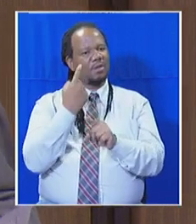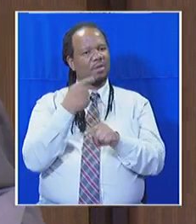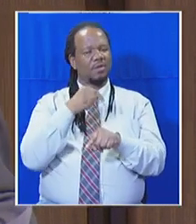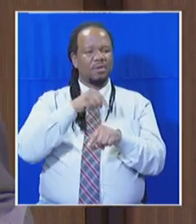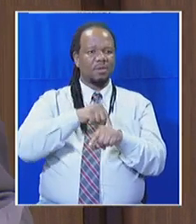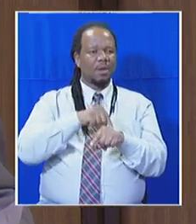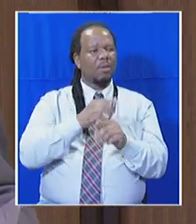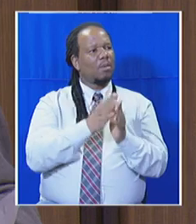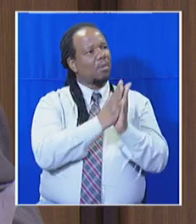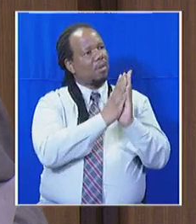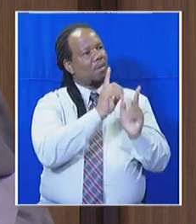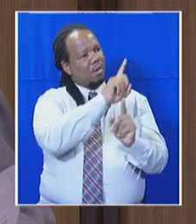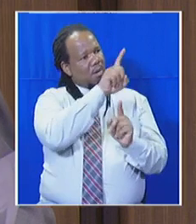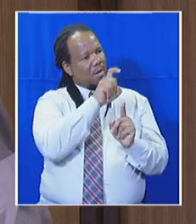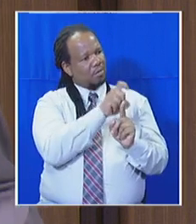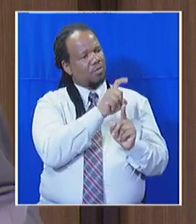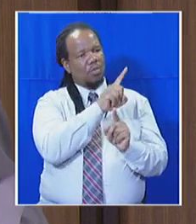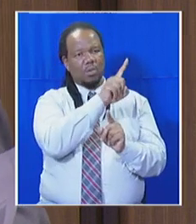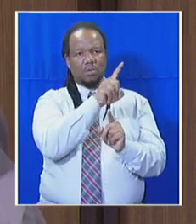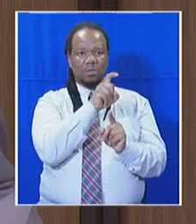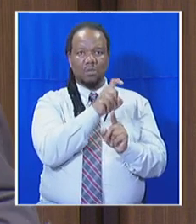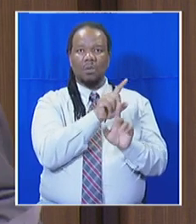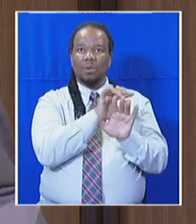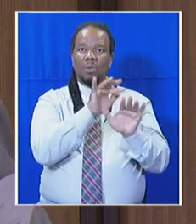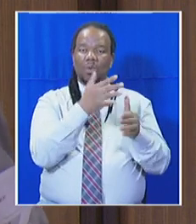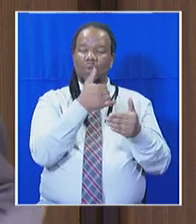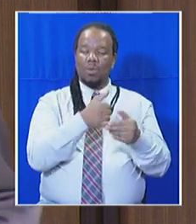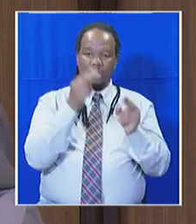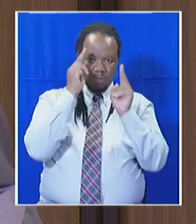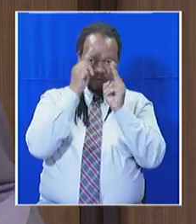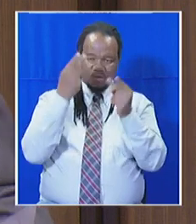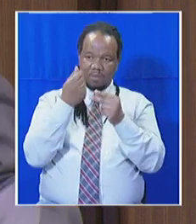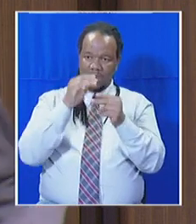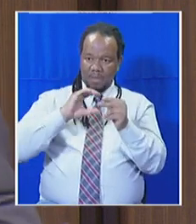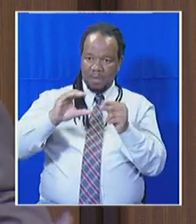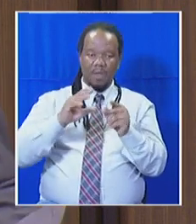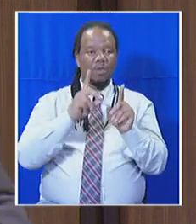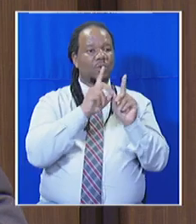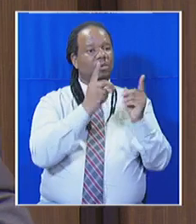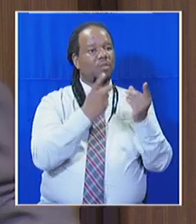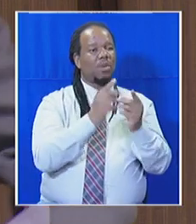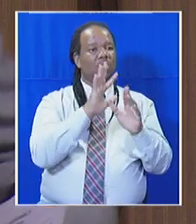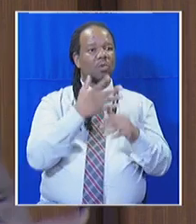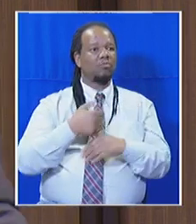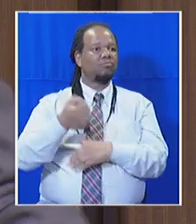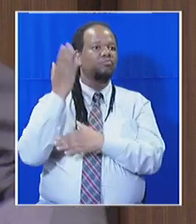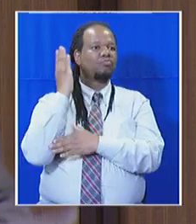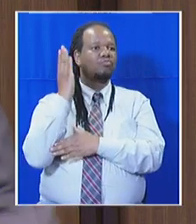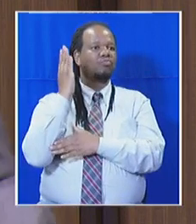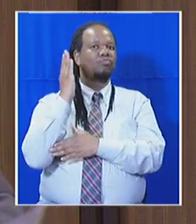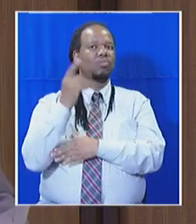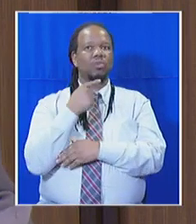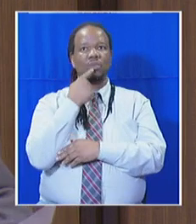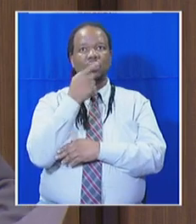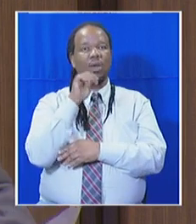asked around the question of the underfunding of institutions and of the department, you grandstand and say that you always go and